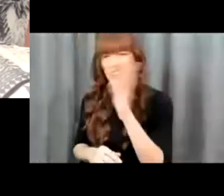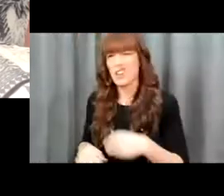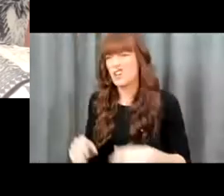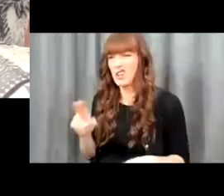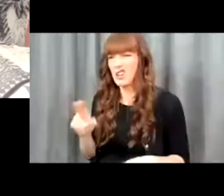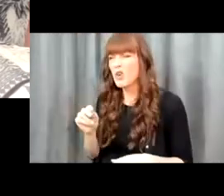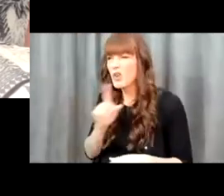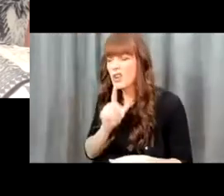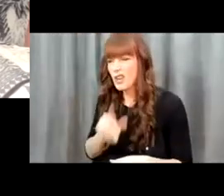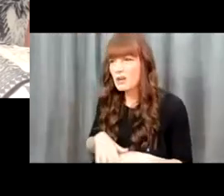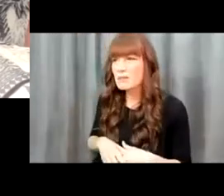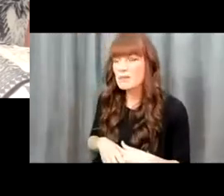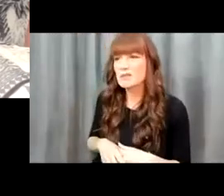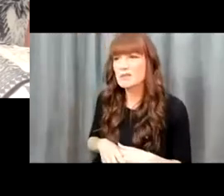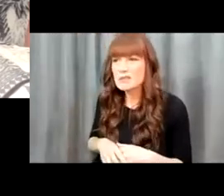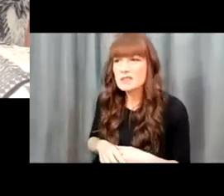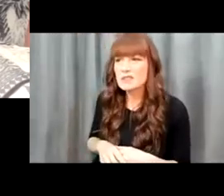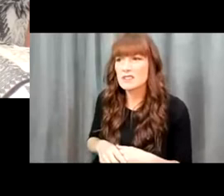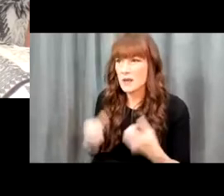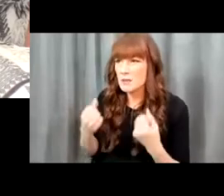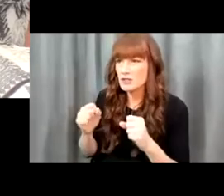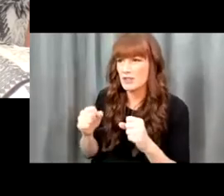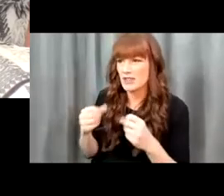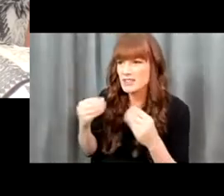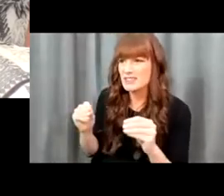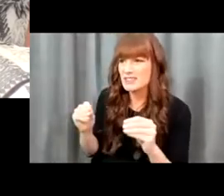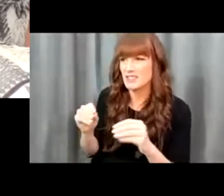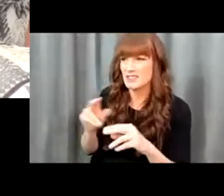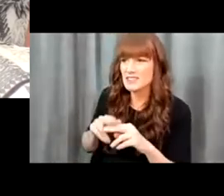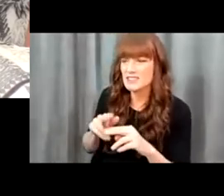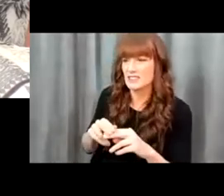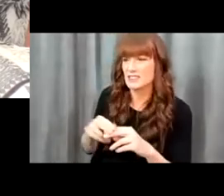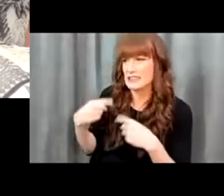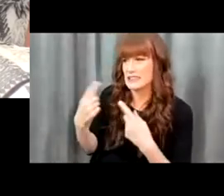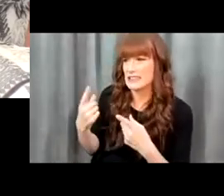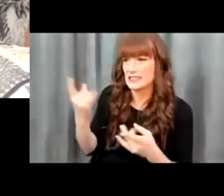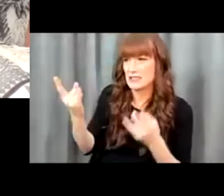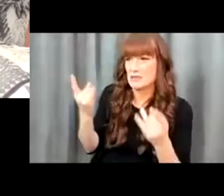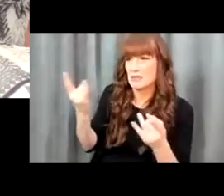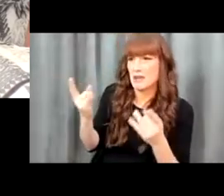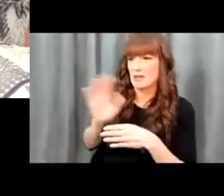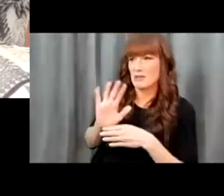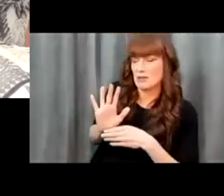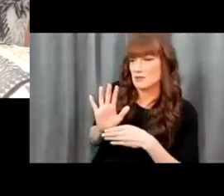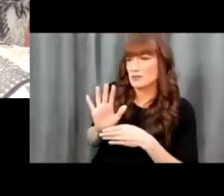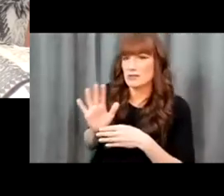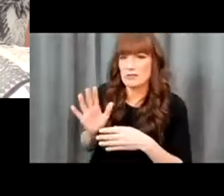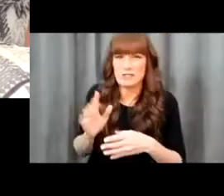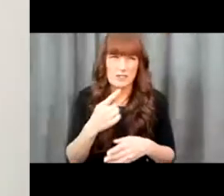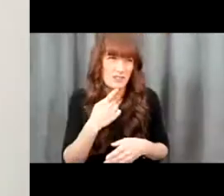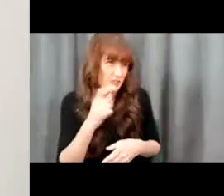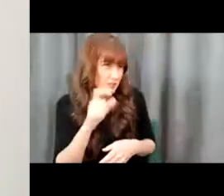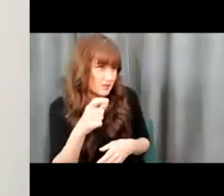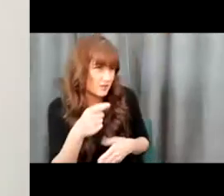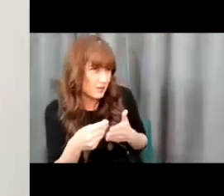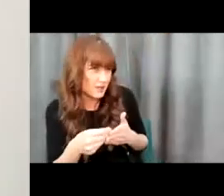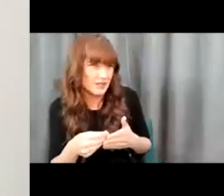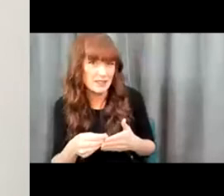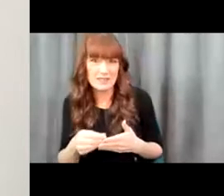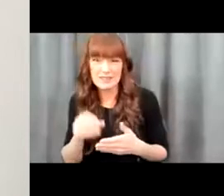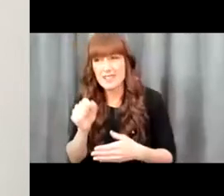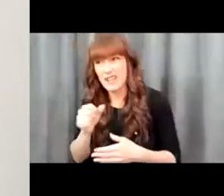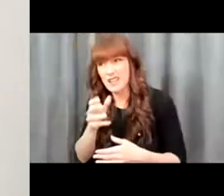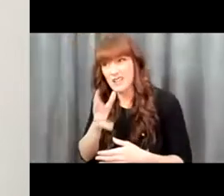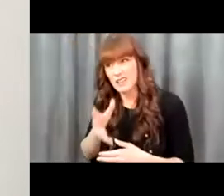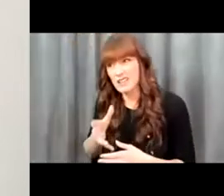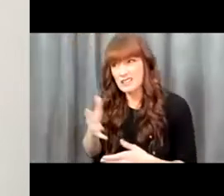No, I am. I've been trying to sell that chair since Spider-Verse came out. And you said you could use the cash. Nana is getting